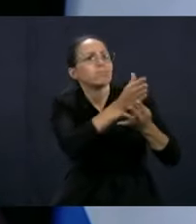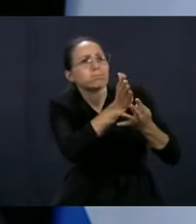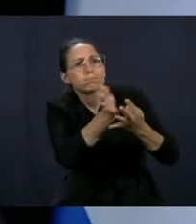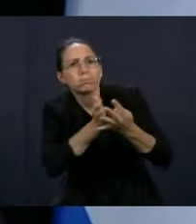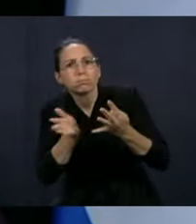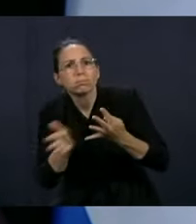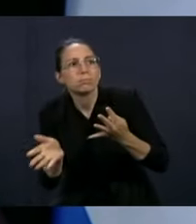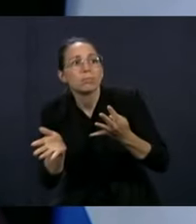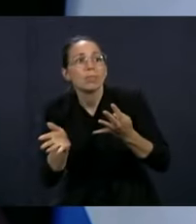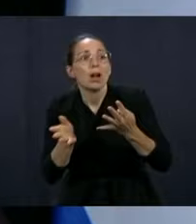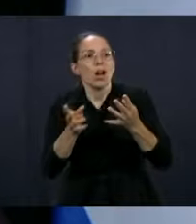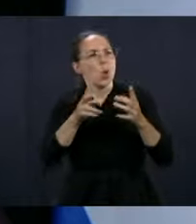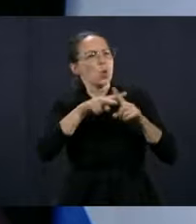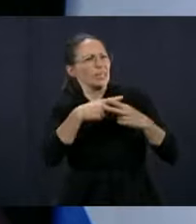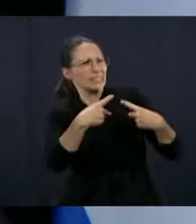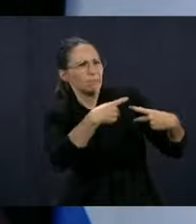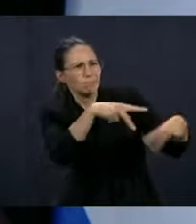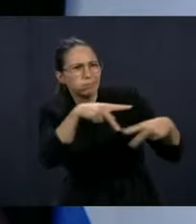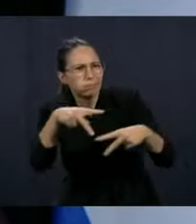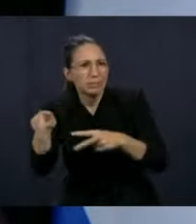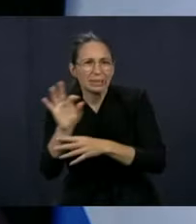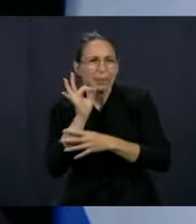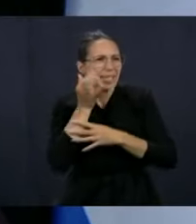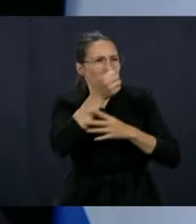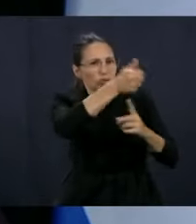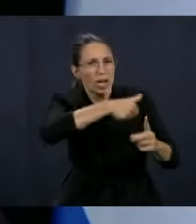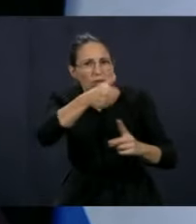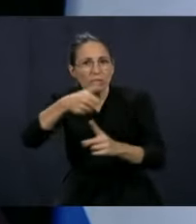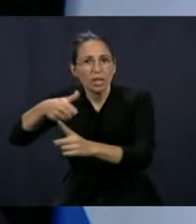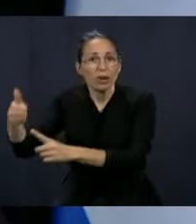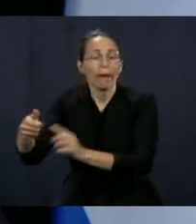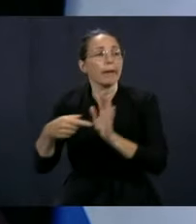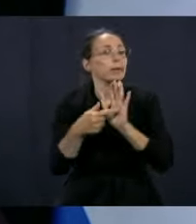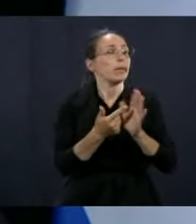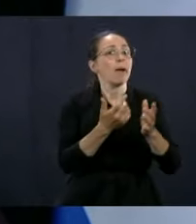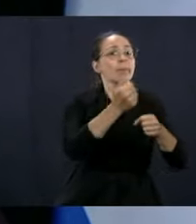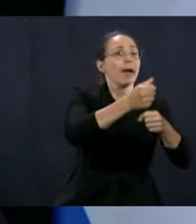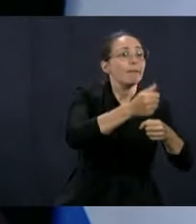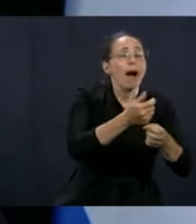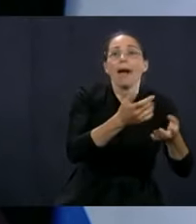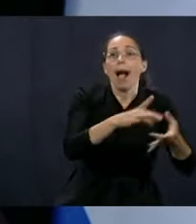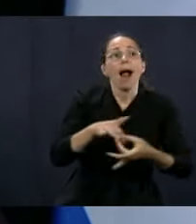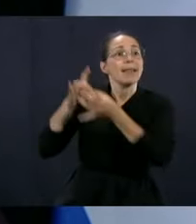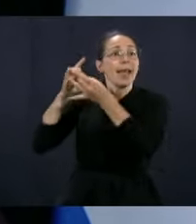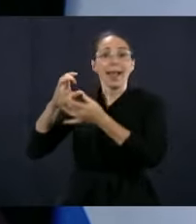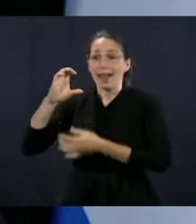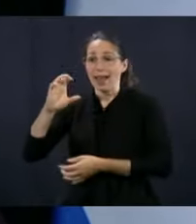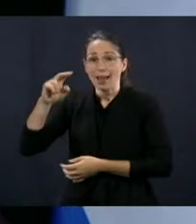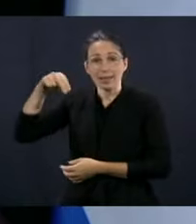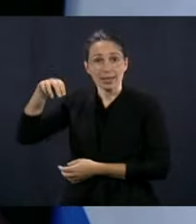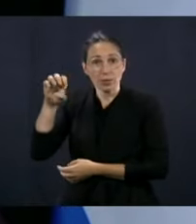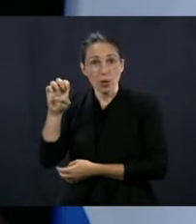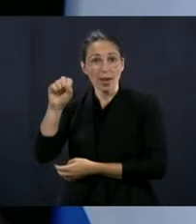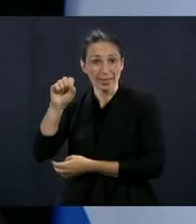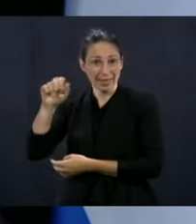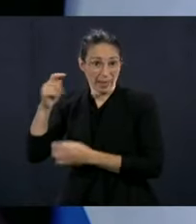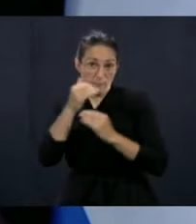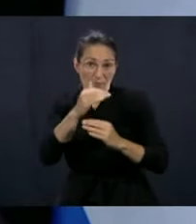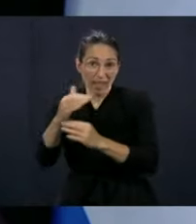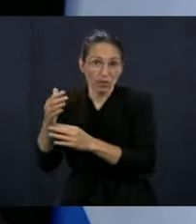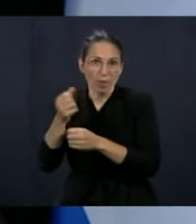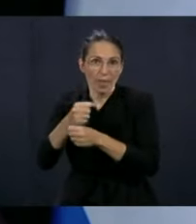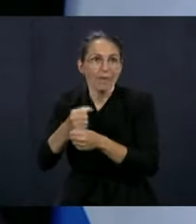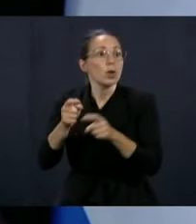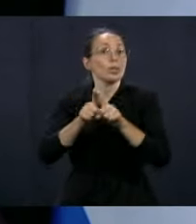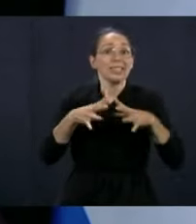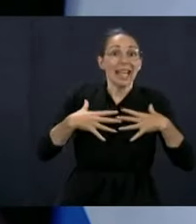the instruments and tools to each sector, things that are specific for their own environment. And this is something that is done with the CNESST